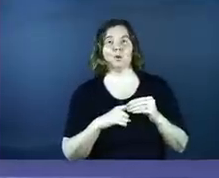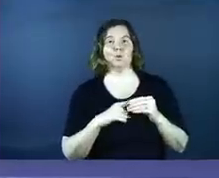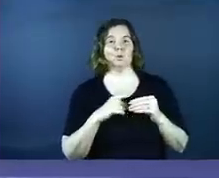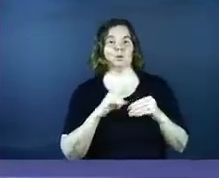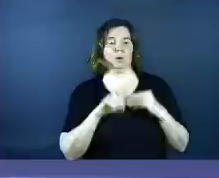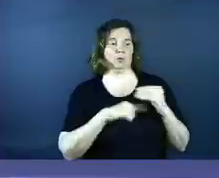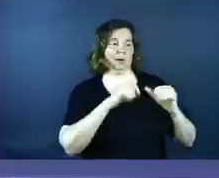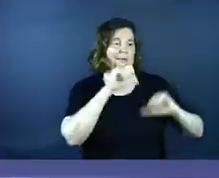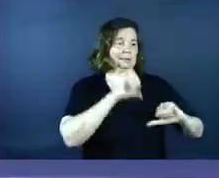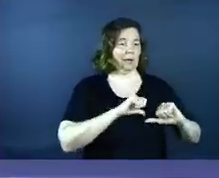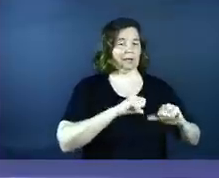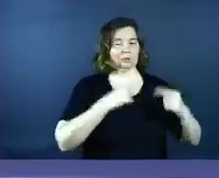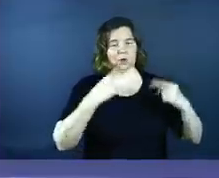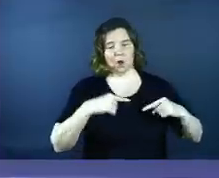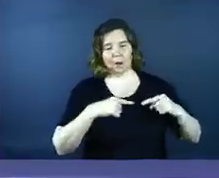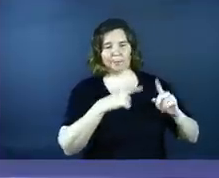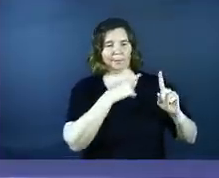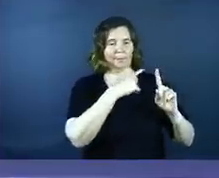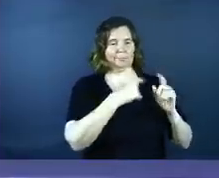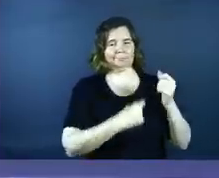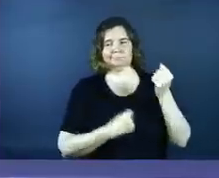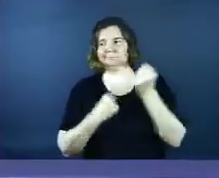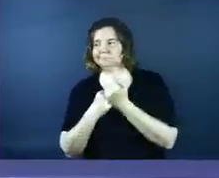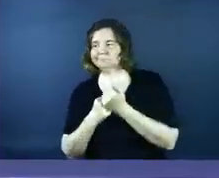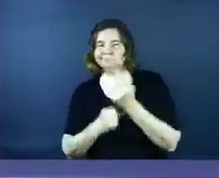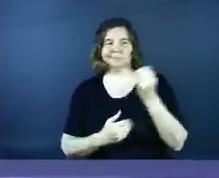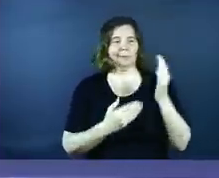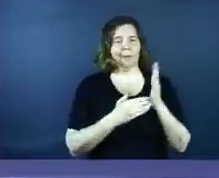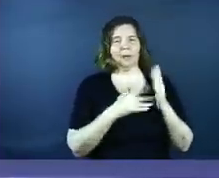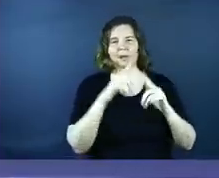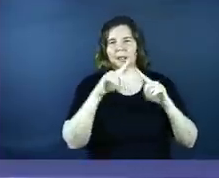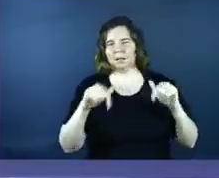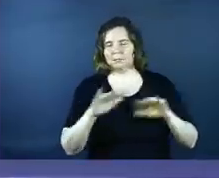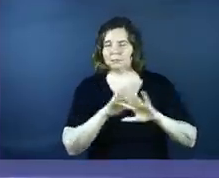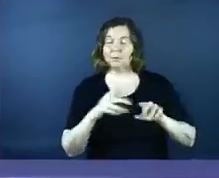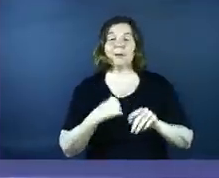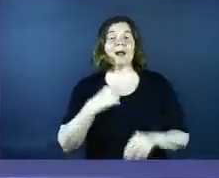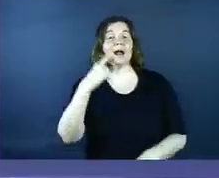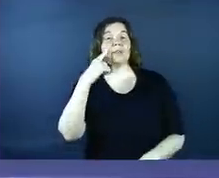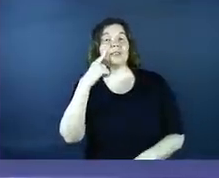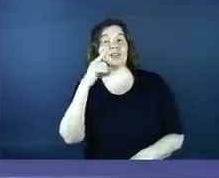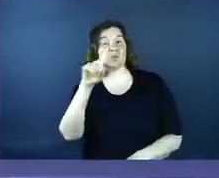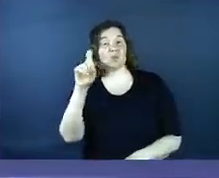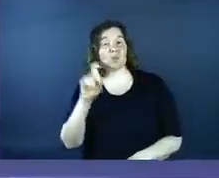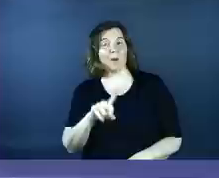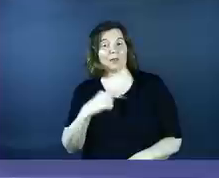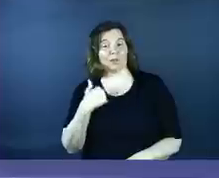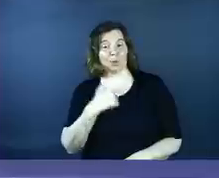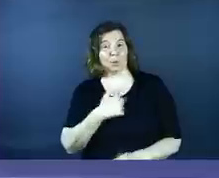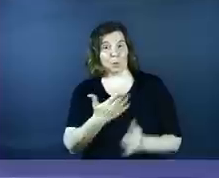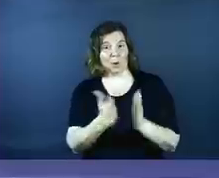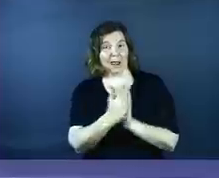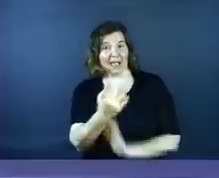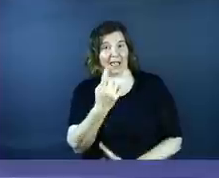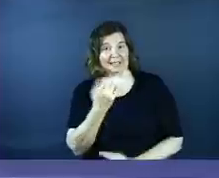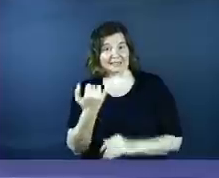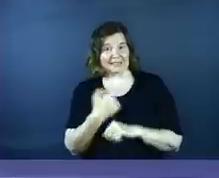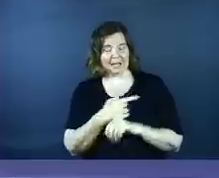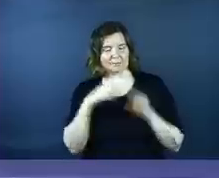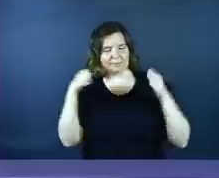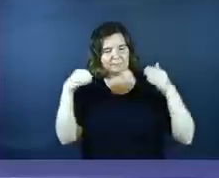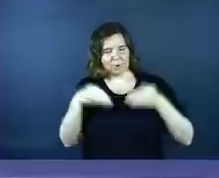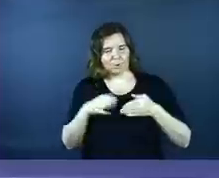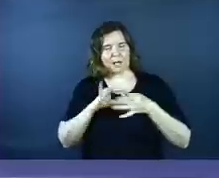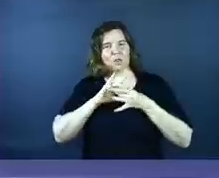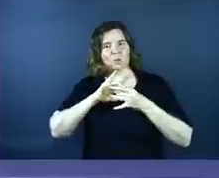regarding science and arguments for and against God and all this kind of stuff. But I think the question that we were asked today has to do with